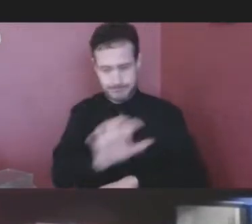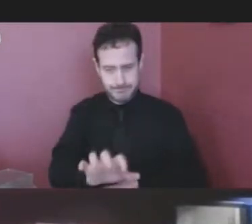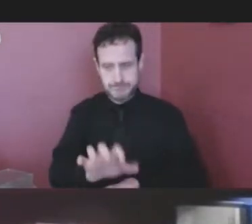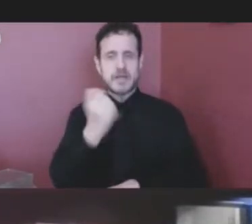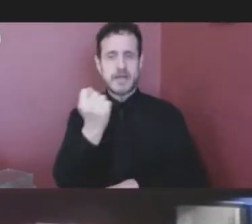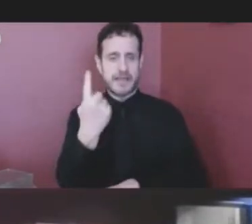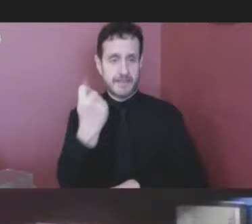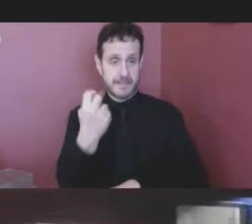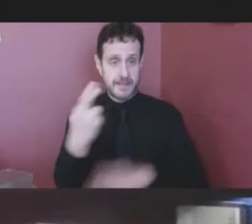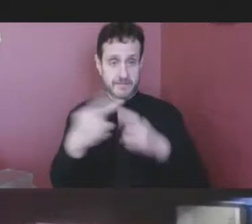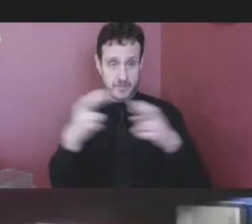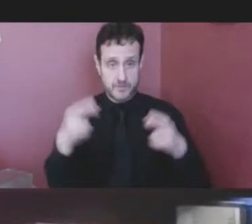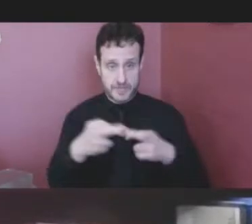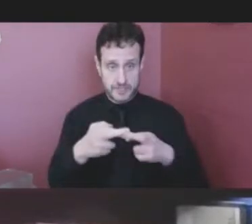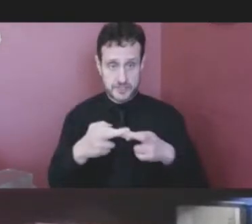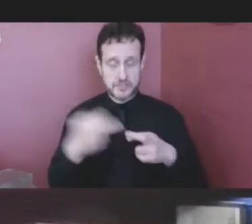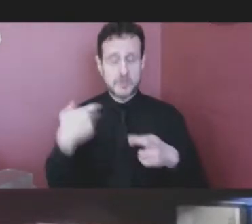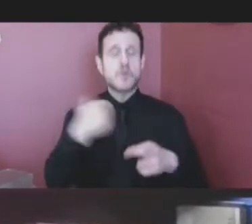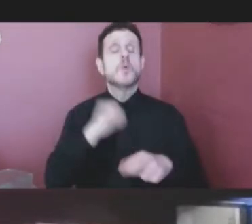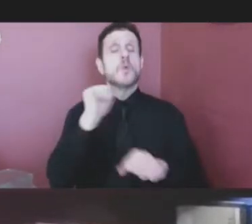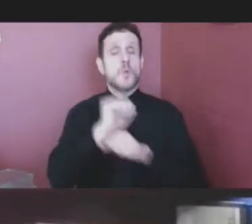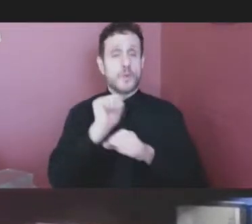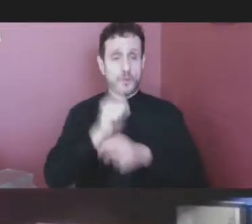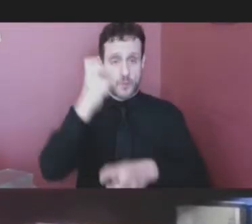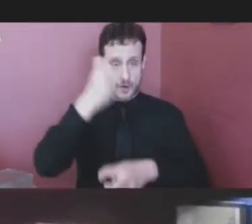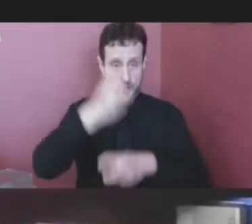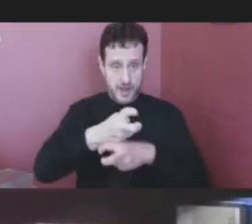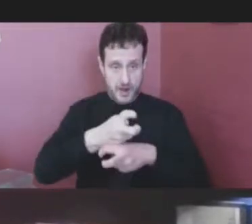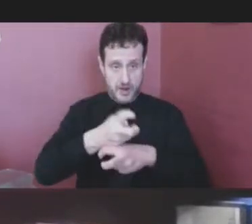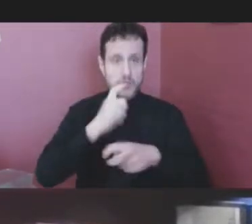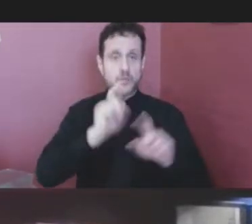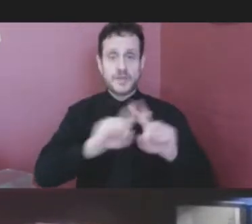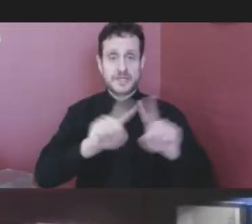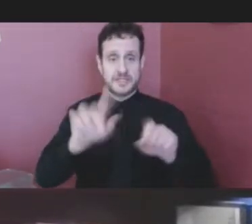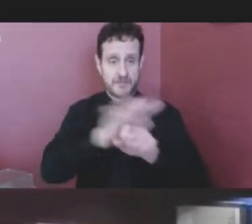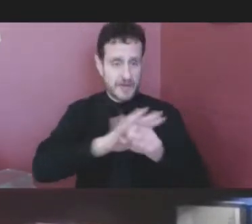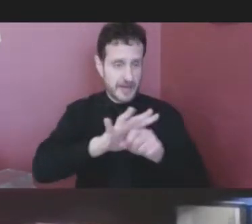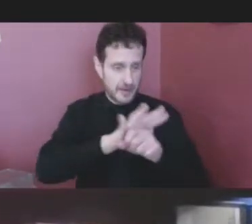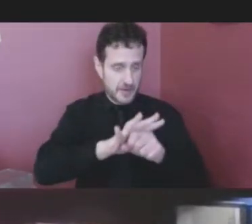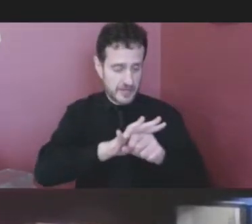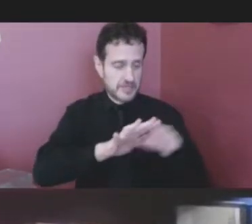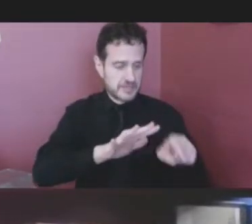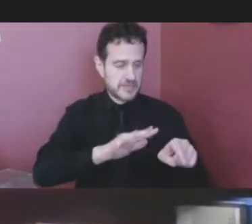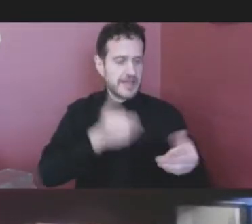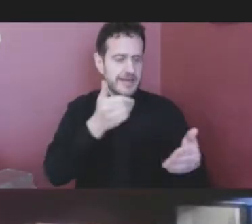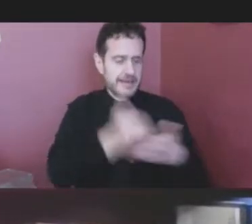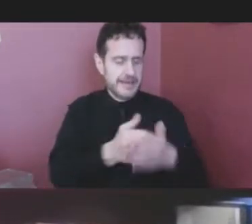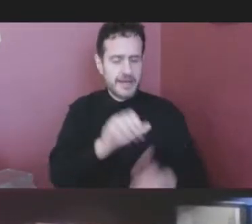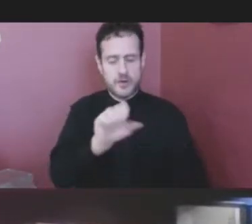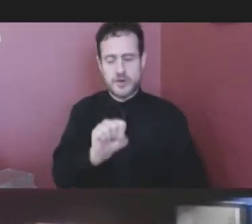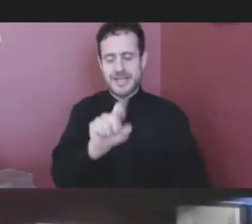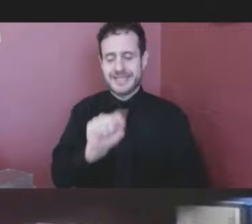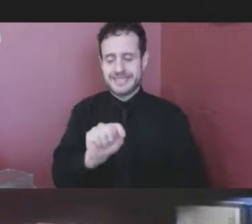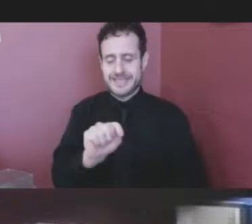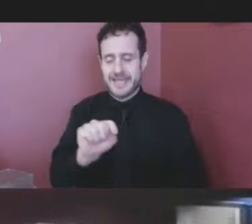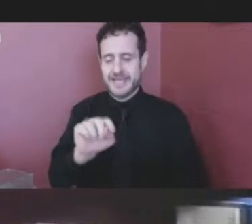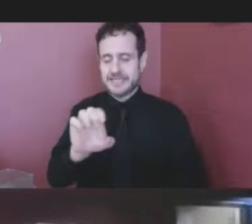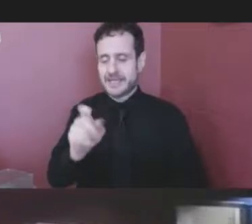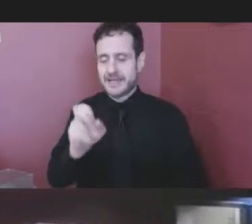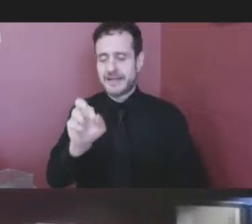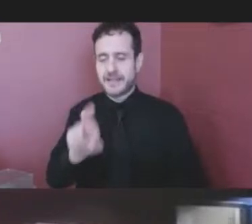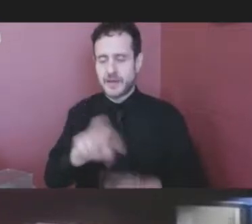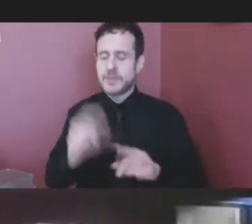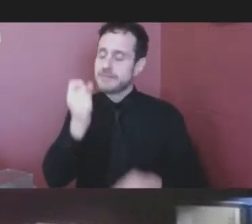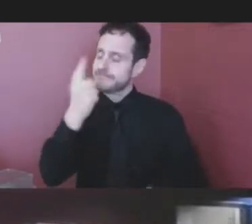And we're working very hard with the neighboring counties around St. Clair, but just to be